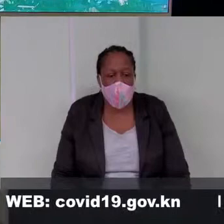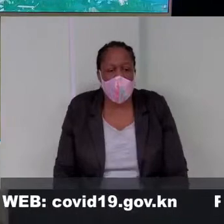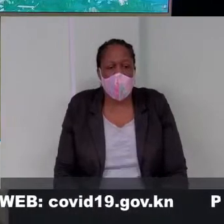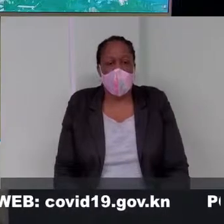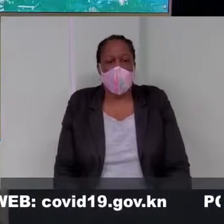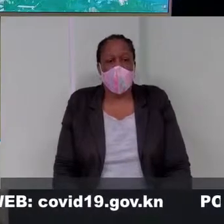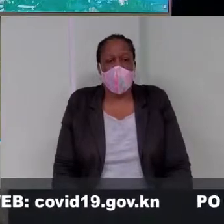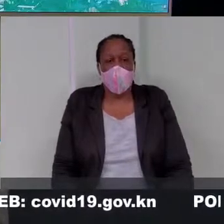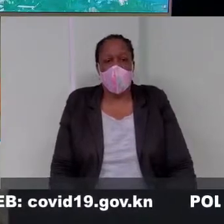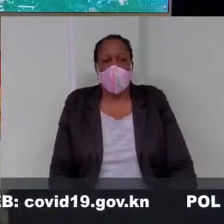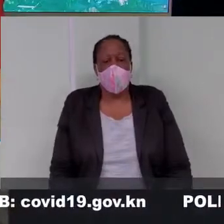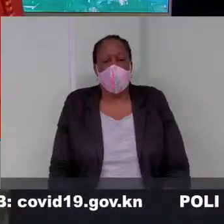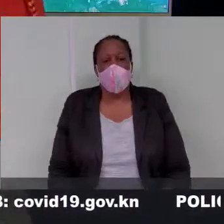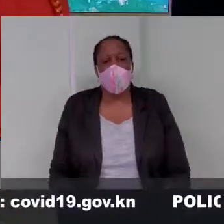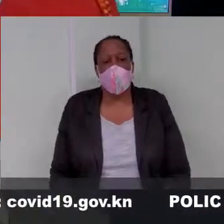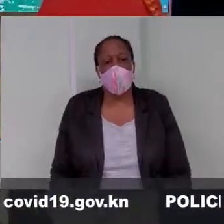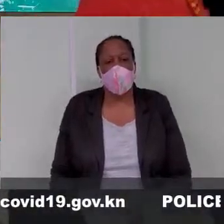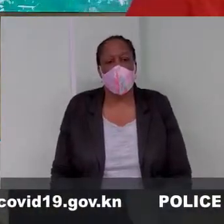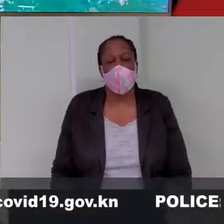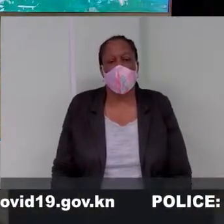Dr. Wilkinson.